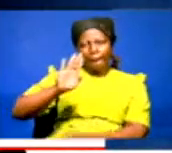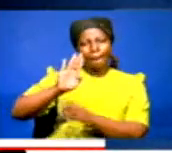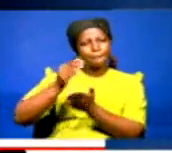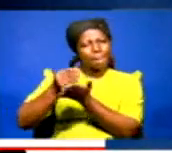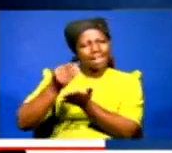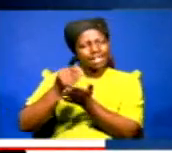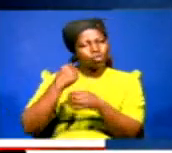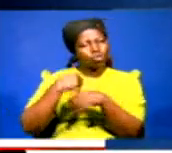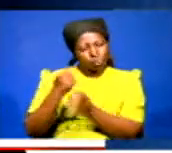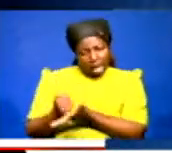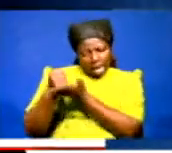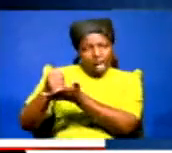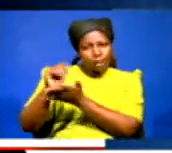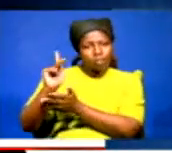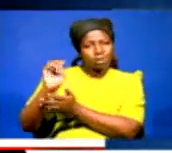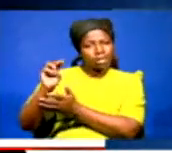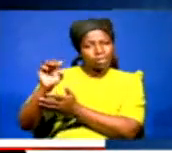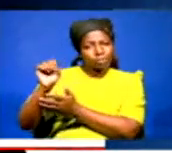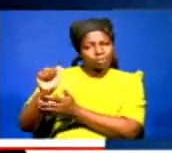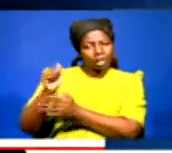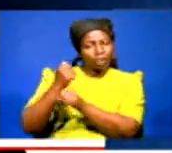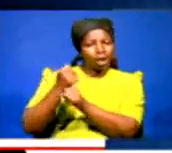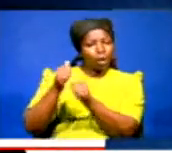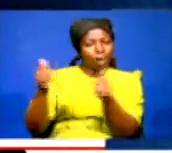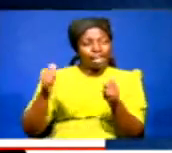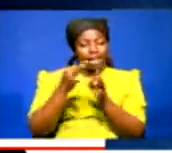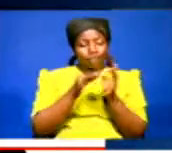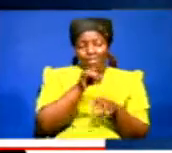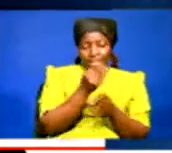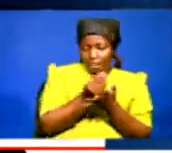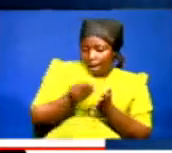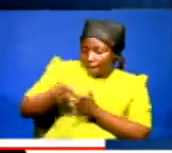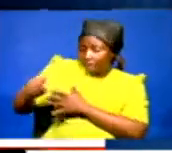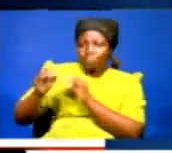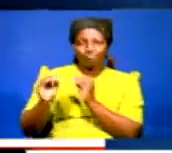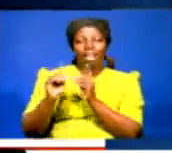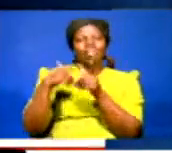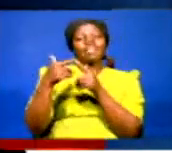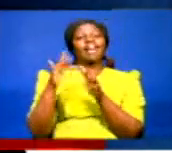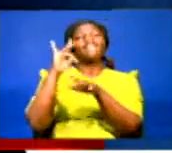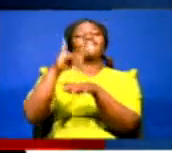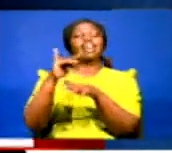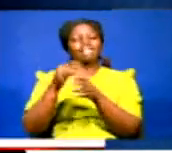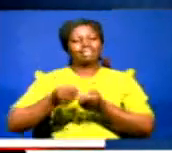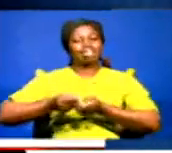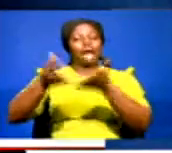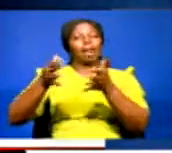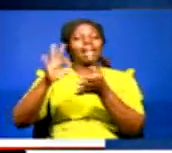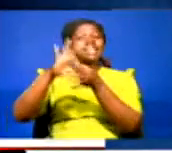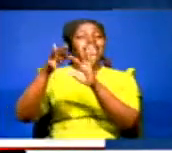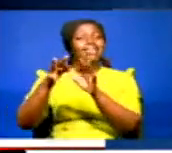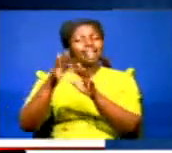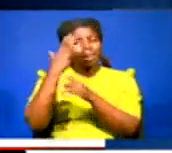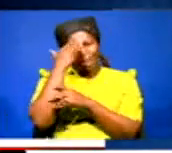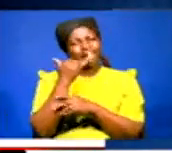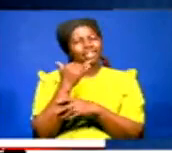these monies are not paid, then they cause us interruptions in the supply chain. You know, it's a continuous supply chain that when we